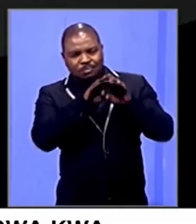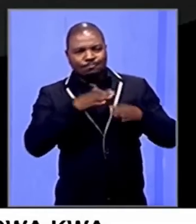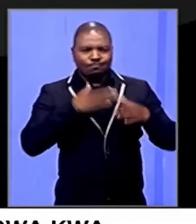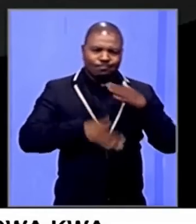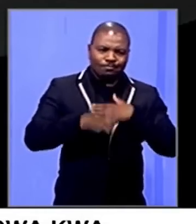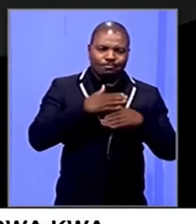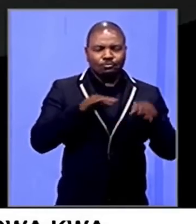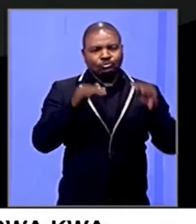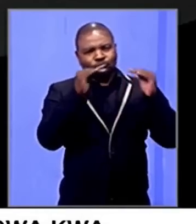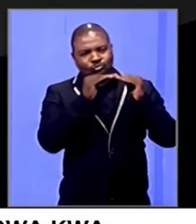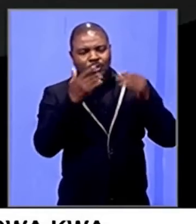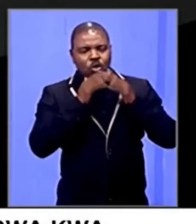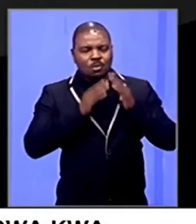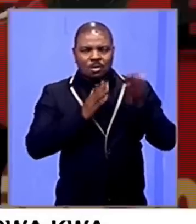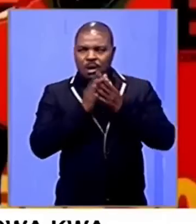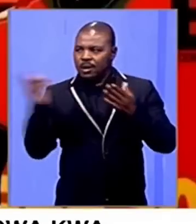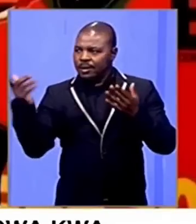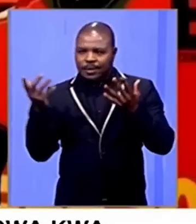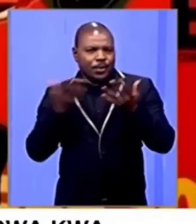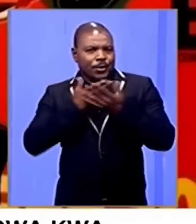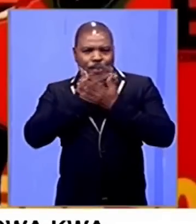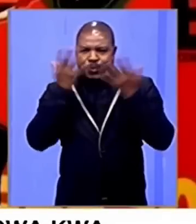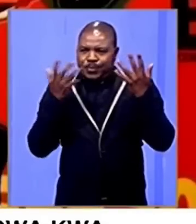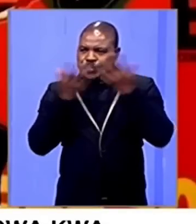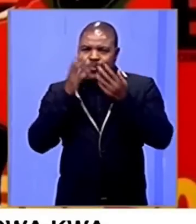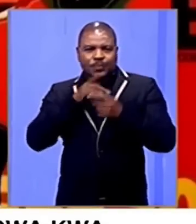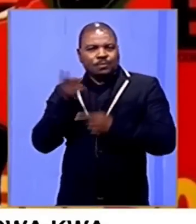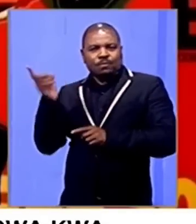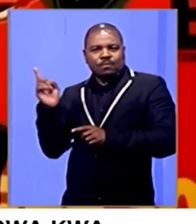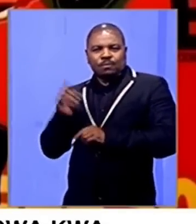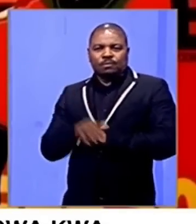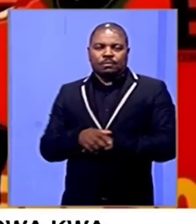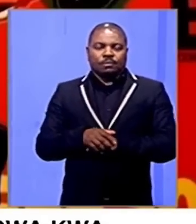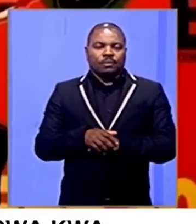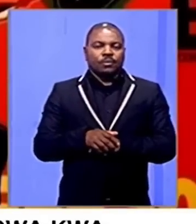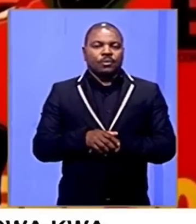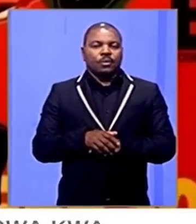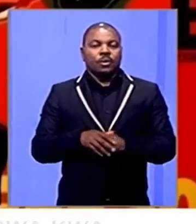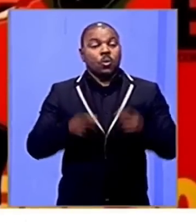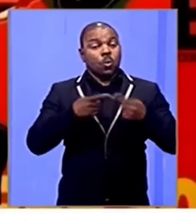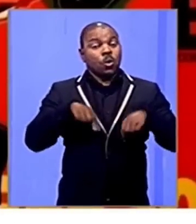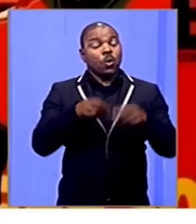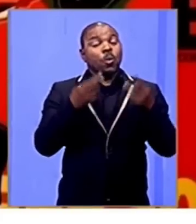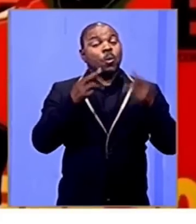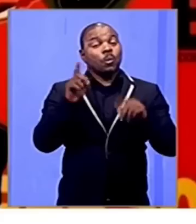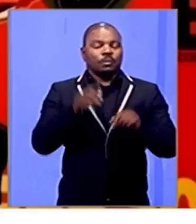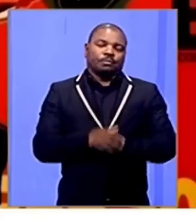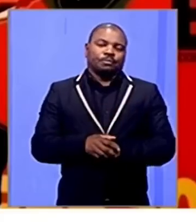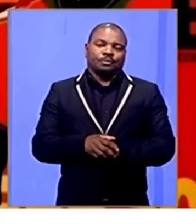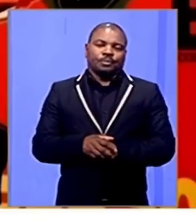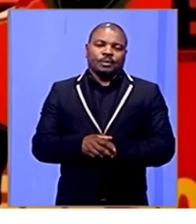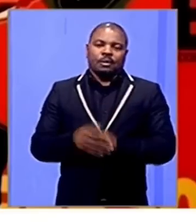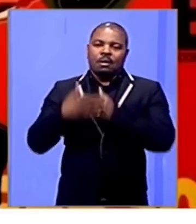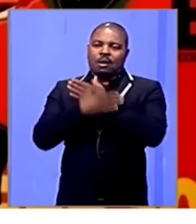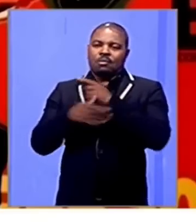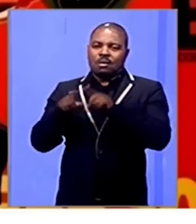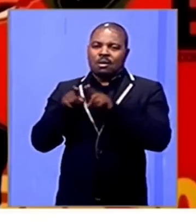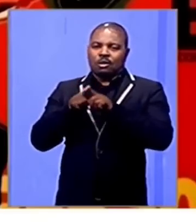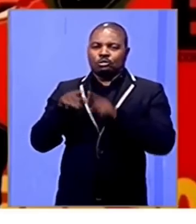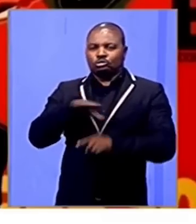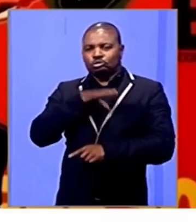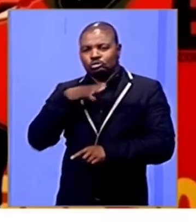tolerance, justice, and human rights. We hope that countries such as